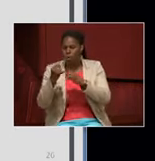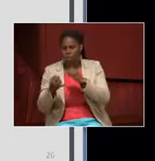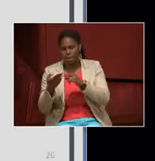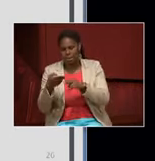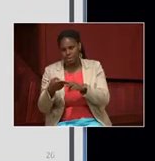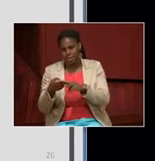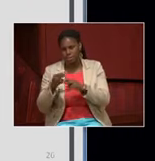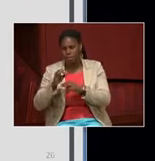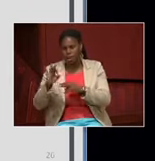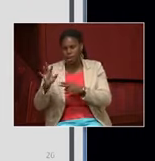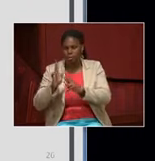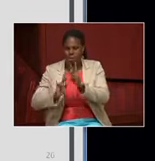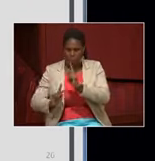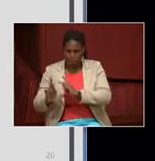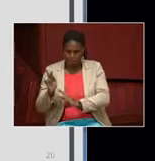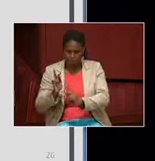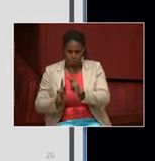the passengers.